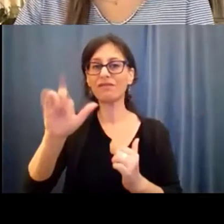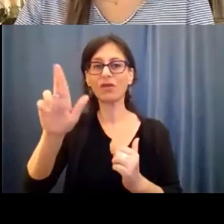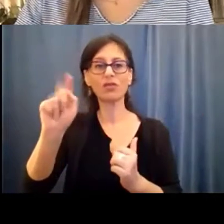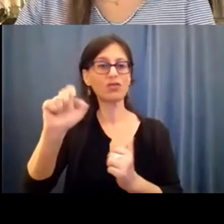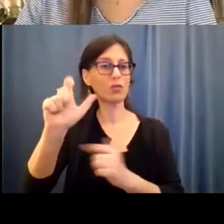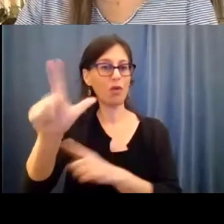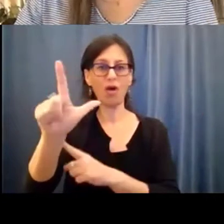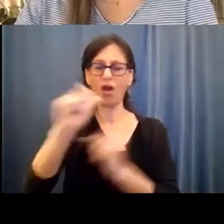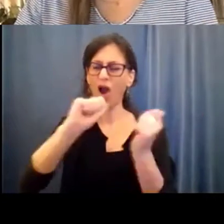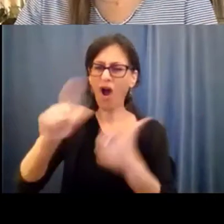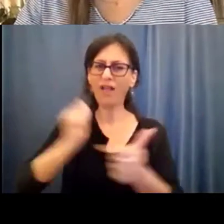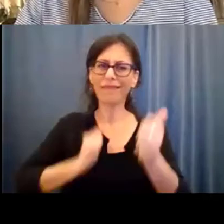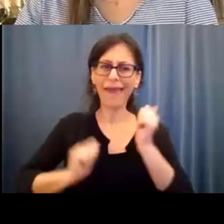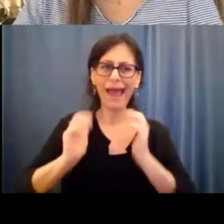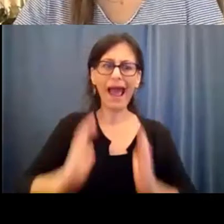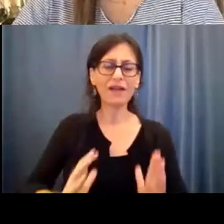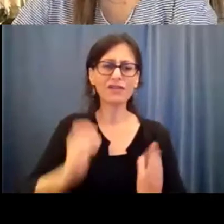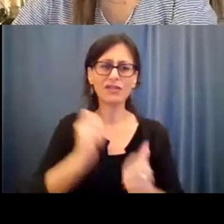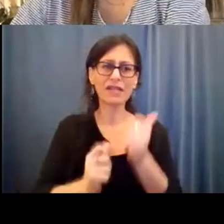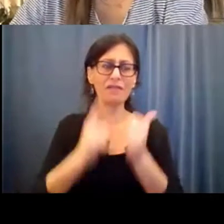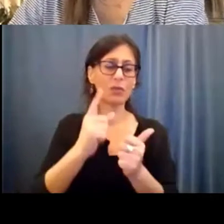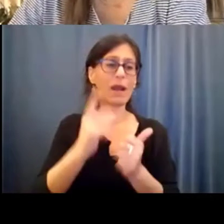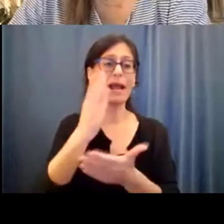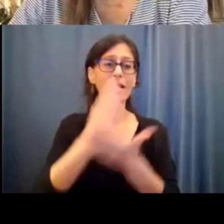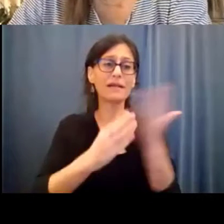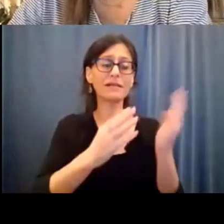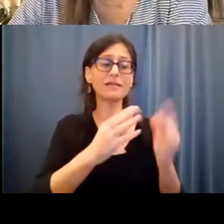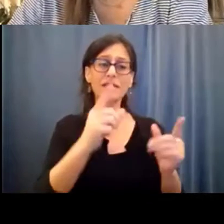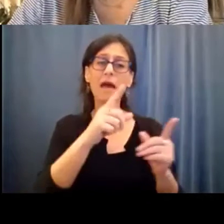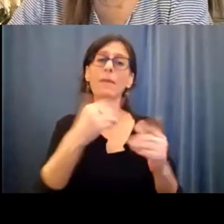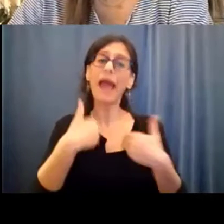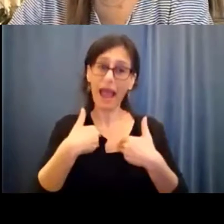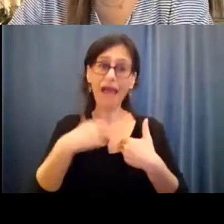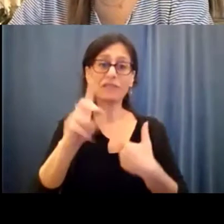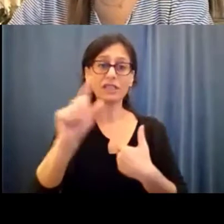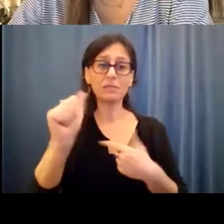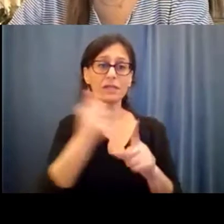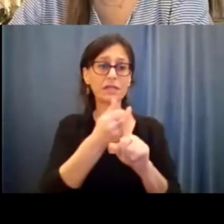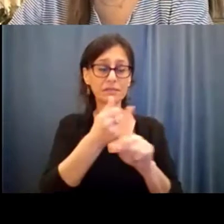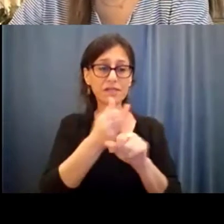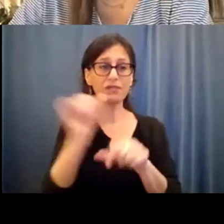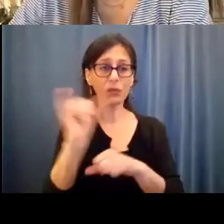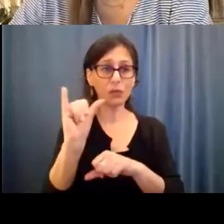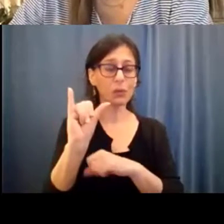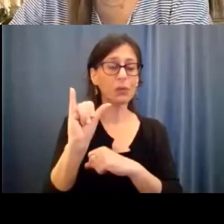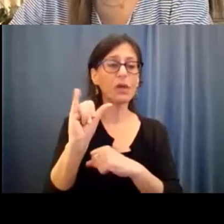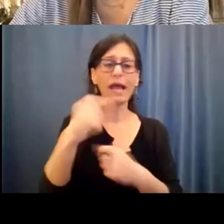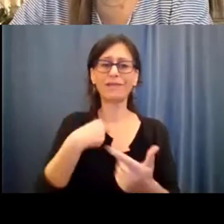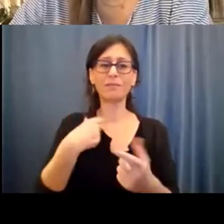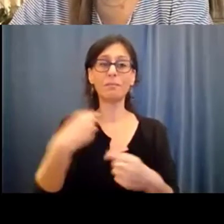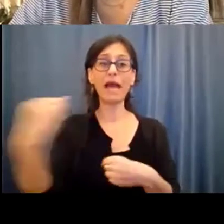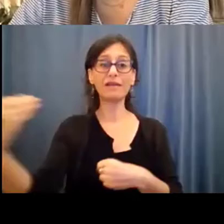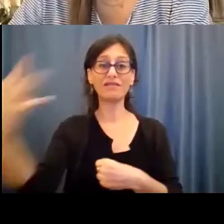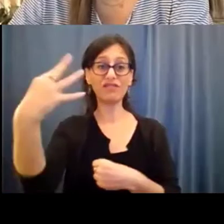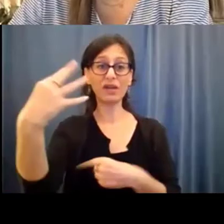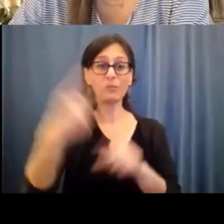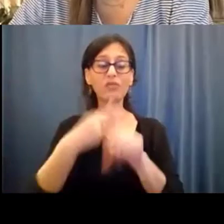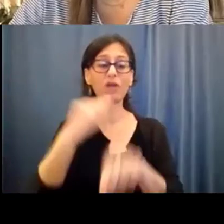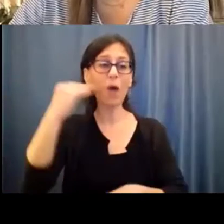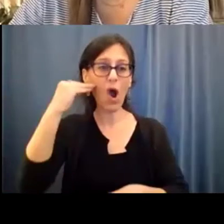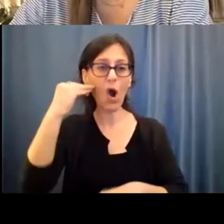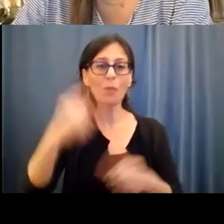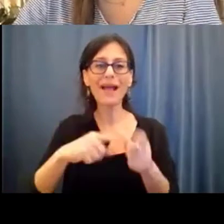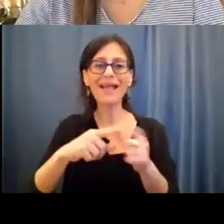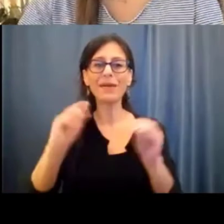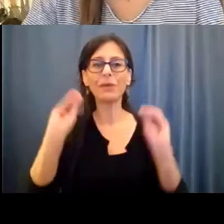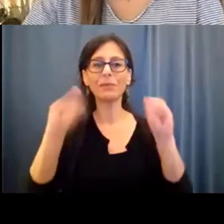Everyone, all the actors, all 10 actors, 7 of whom, by the way, have disabilities, shot completely from home. And then we had 2